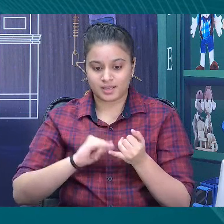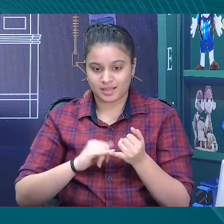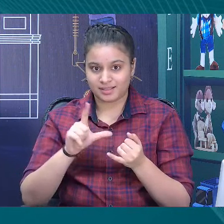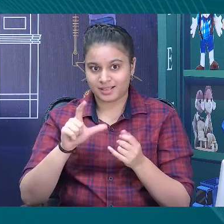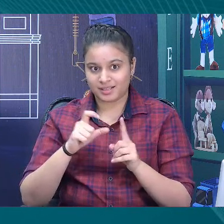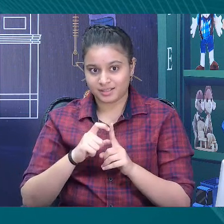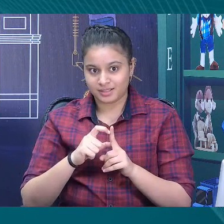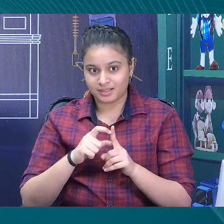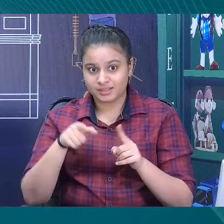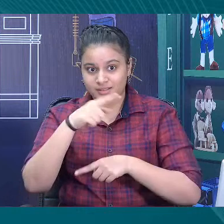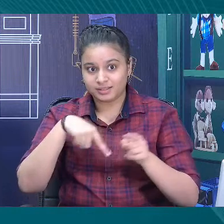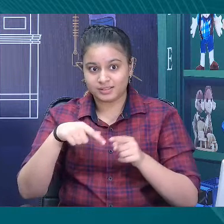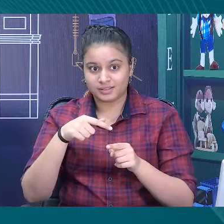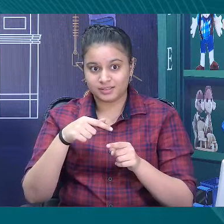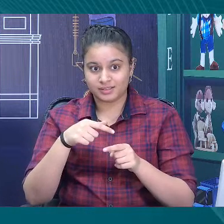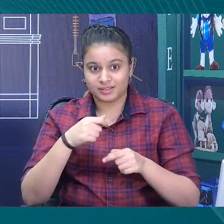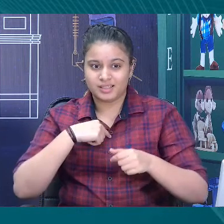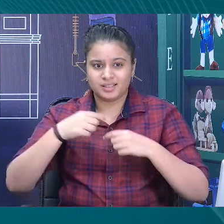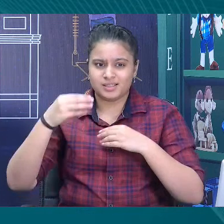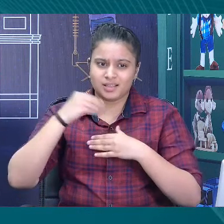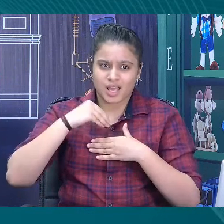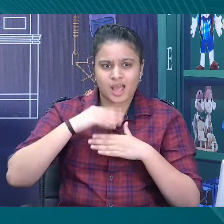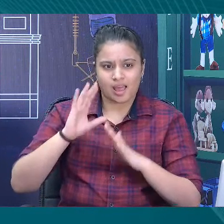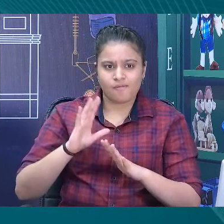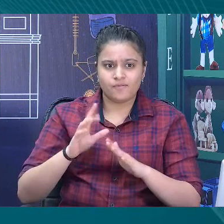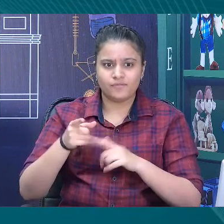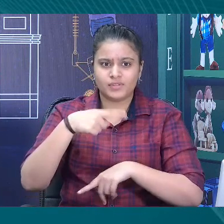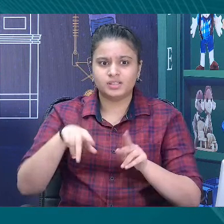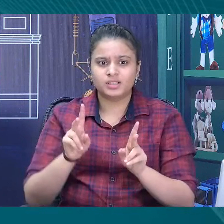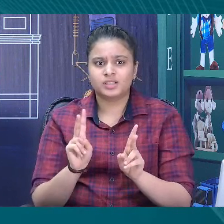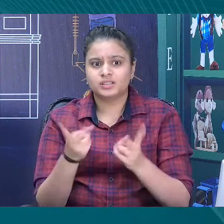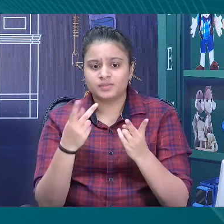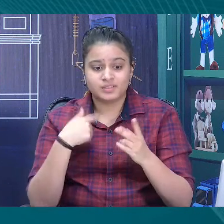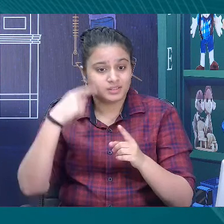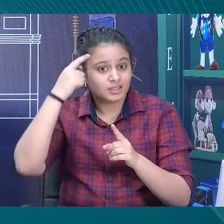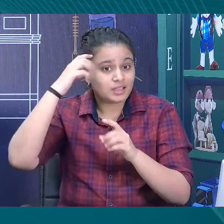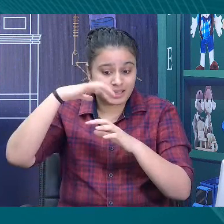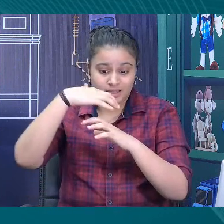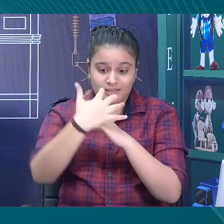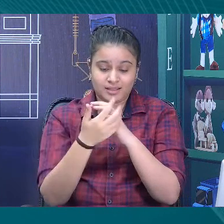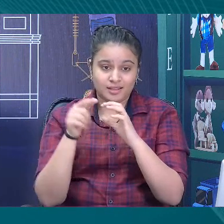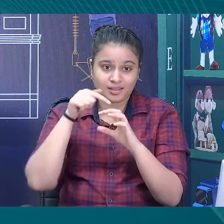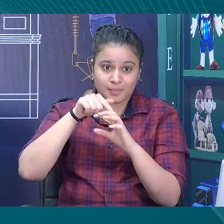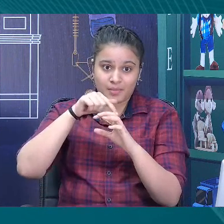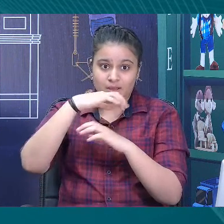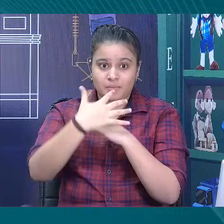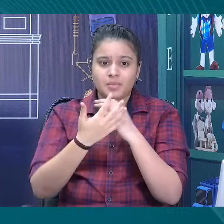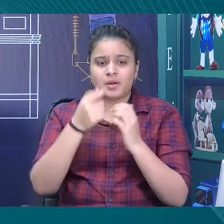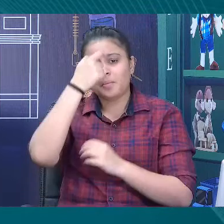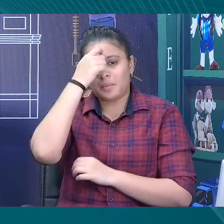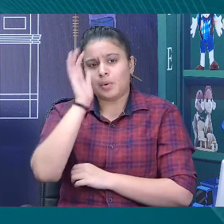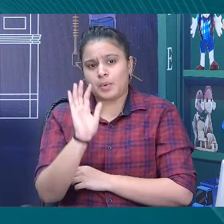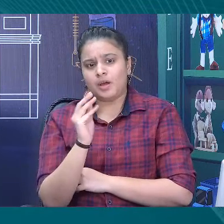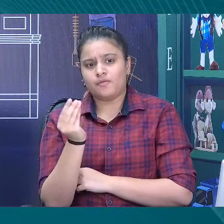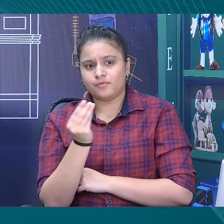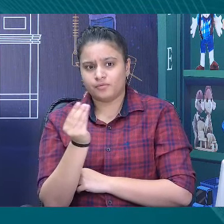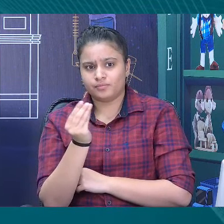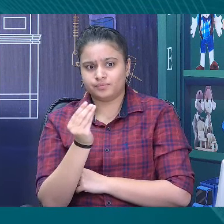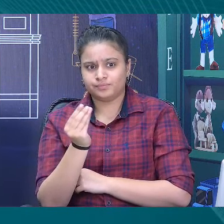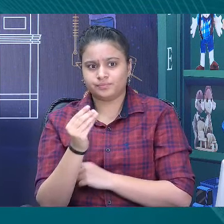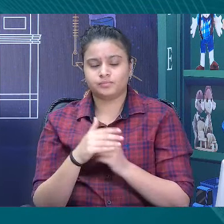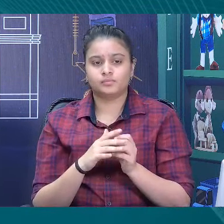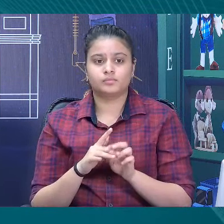is biological, that there is a difference in the neurological wiring of the brain. You know, so the three